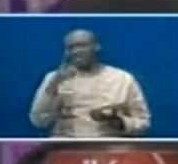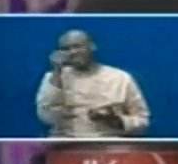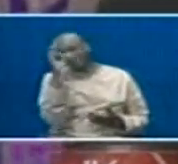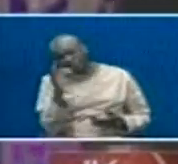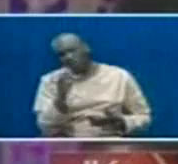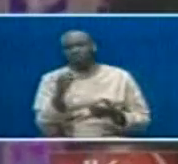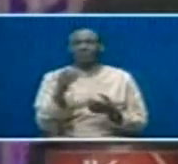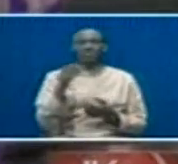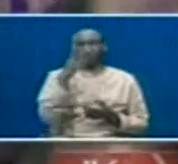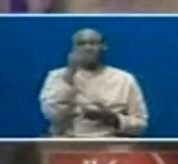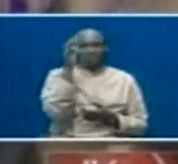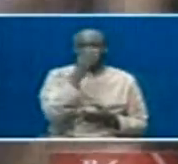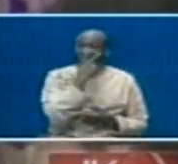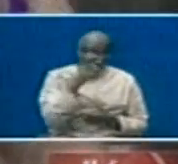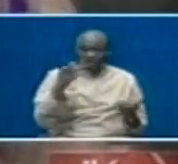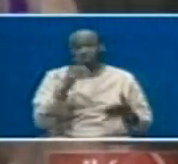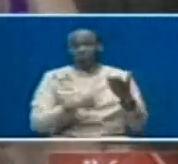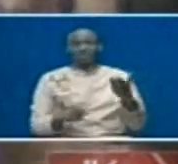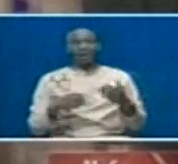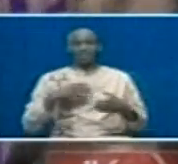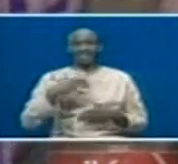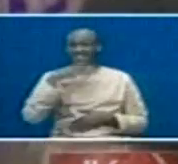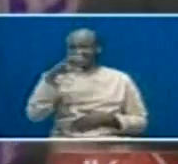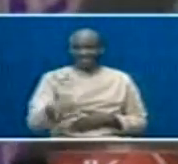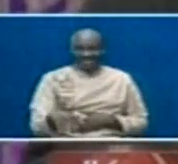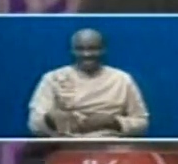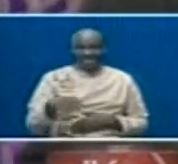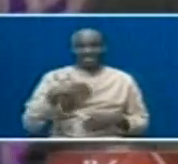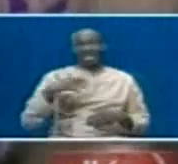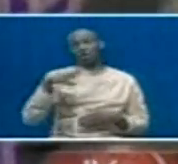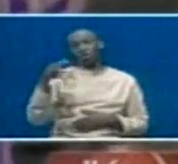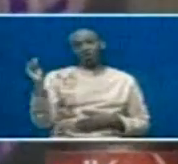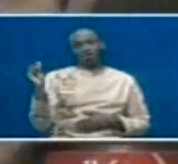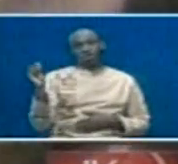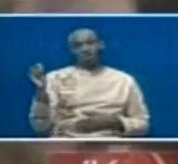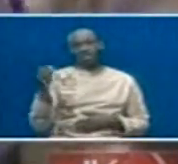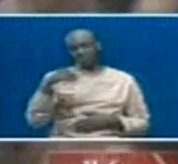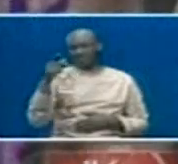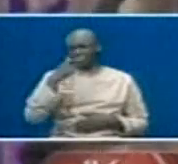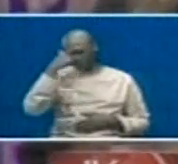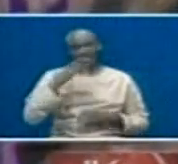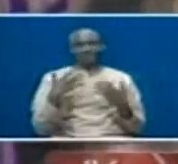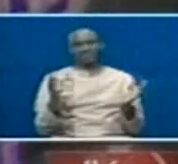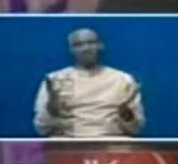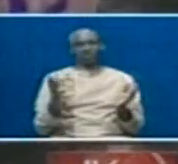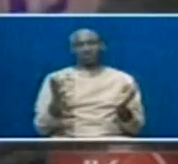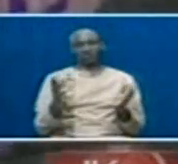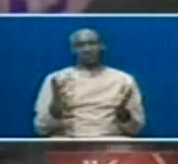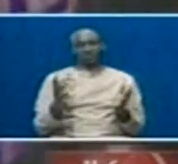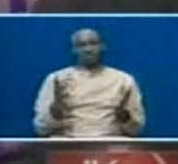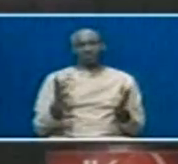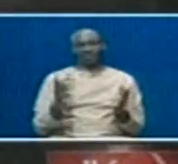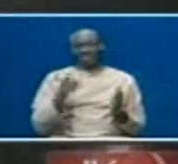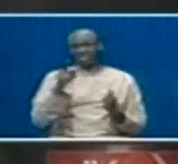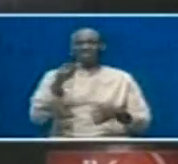vision sight. My son has just lost his sight, blind. Now,